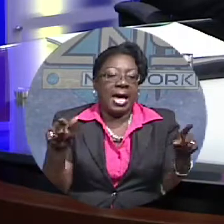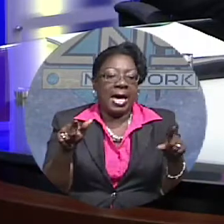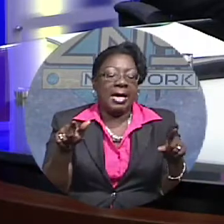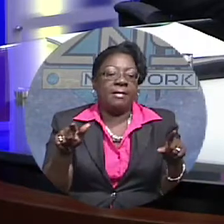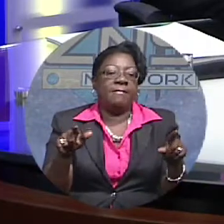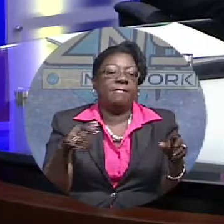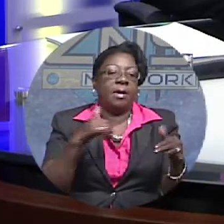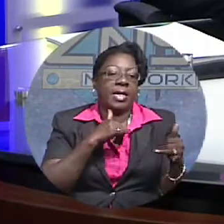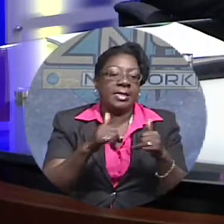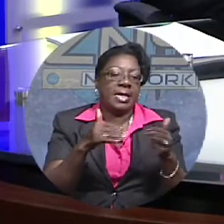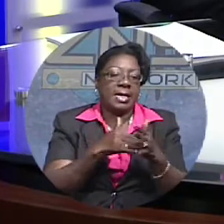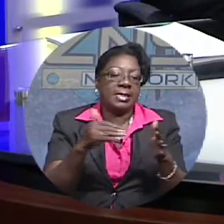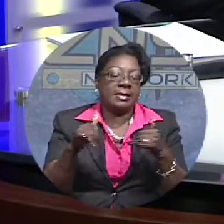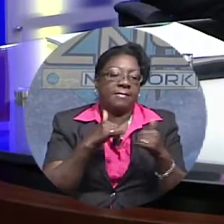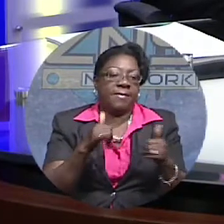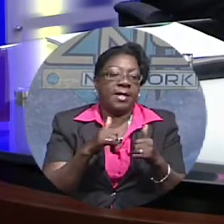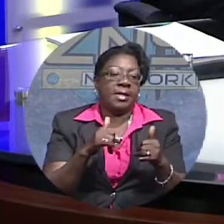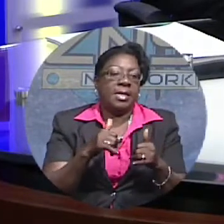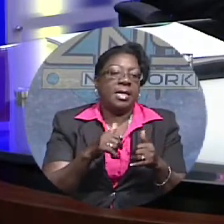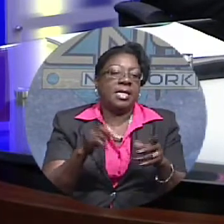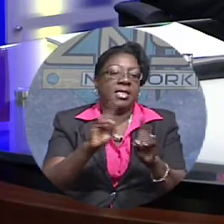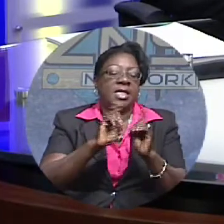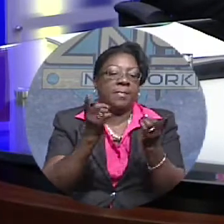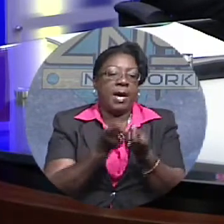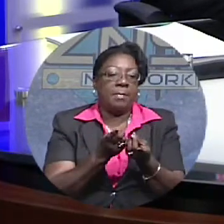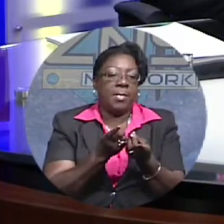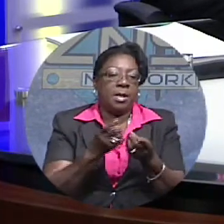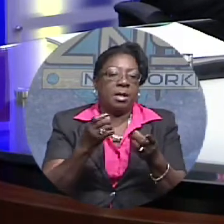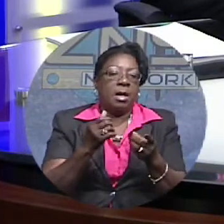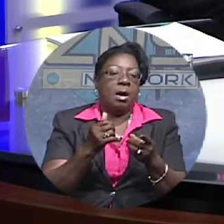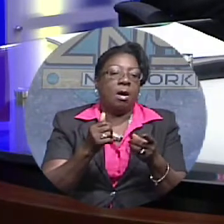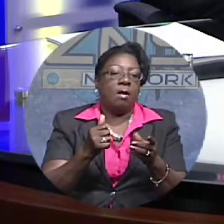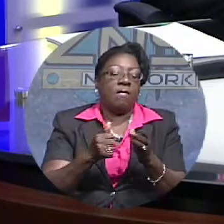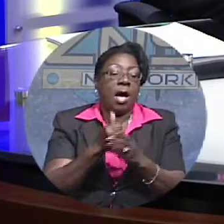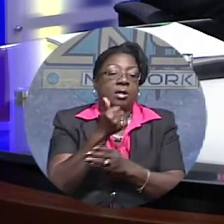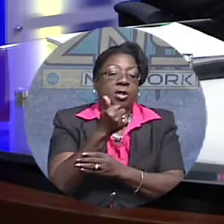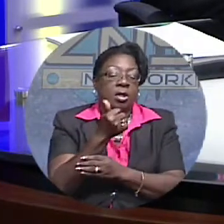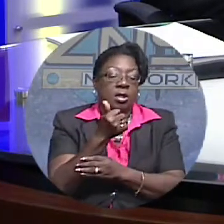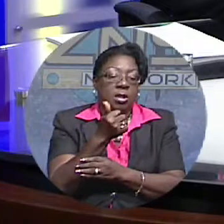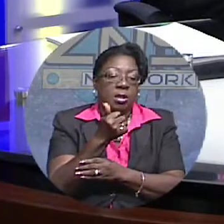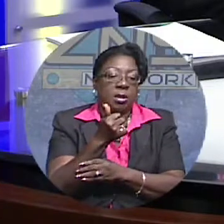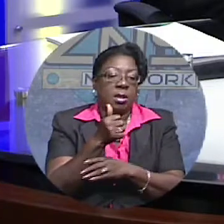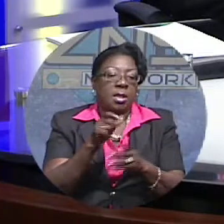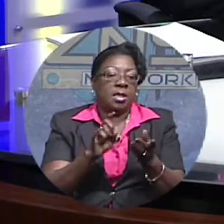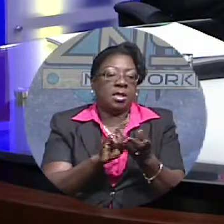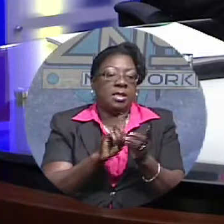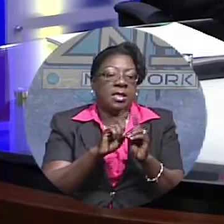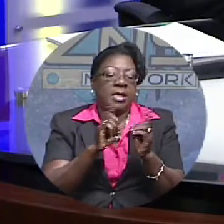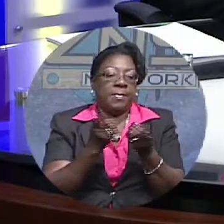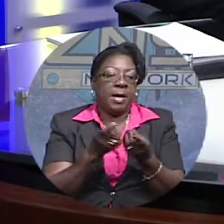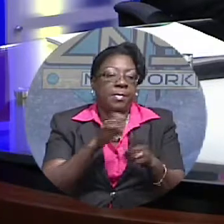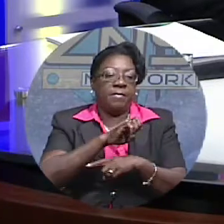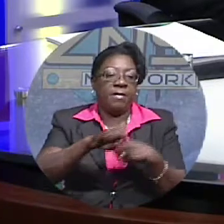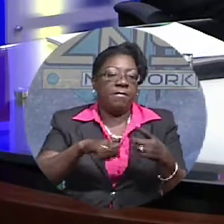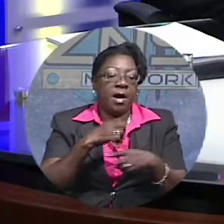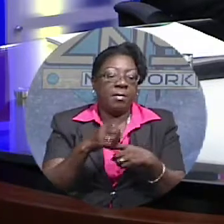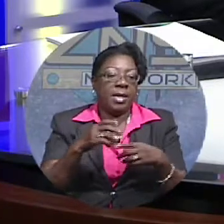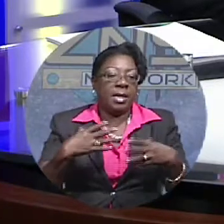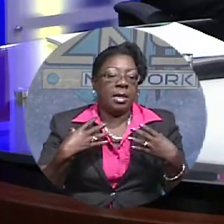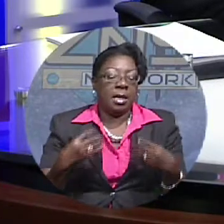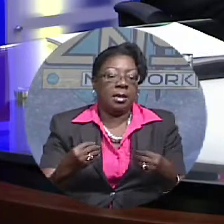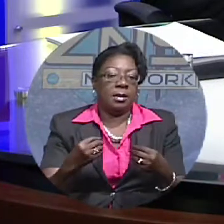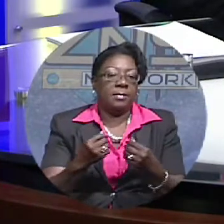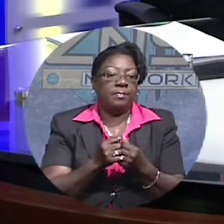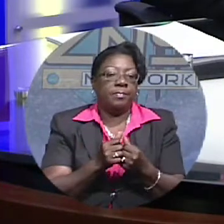Health, herpetologist Sandra Buckner, and the Department of Agriculture. Now, this was a story brought to you on Thursday, and Jiminy DeSwain tells